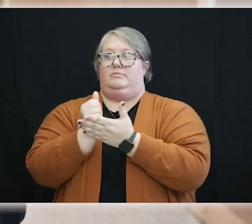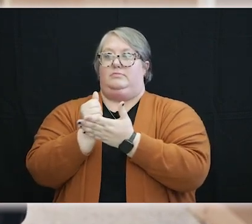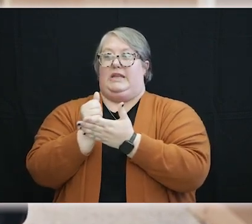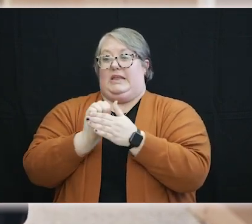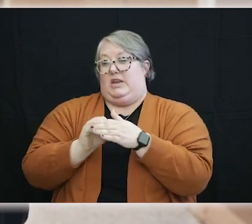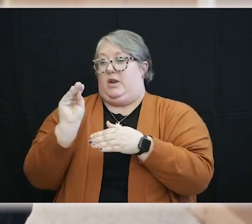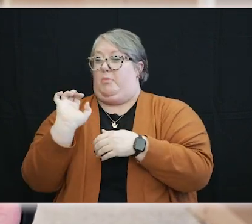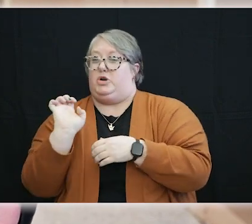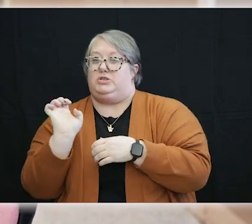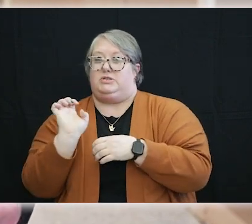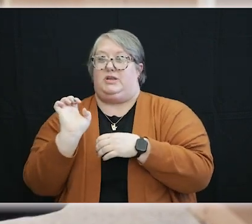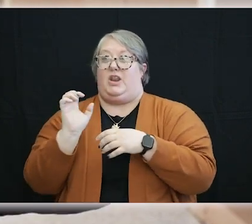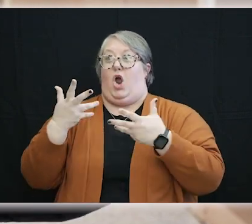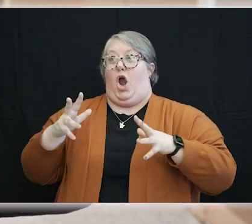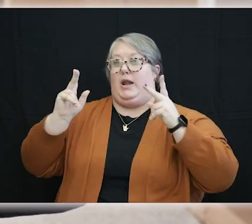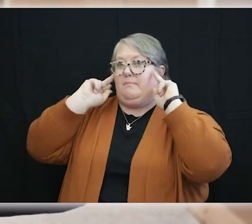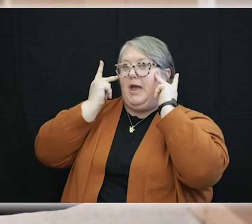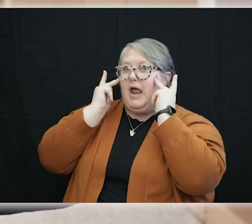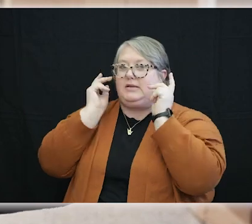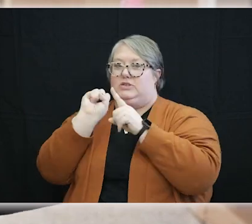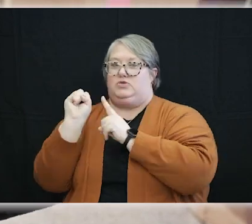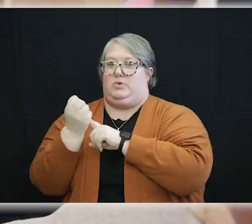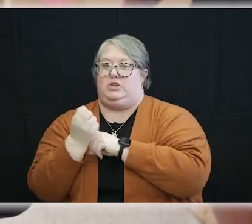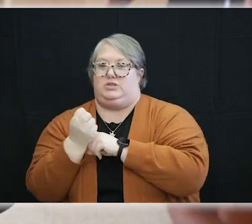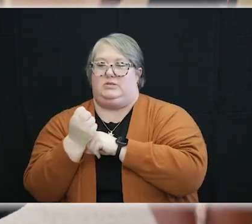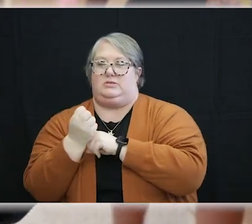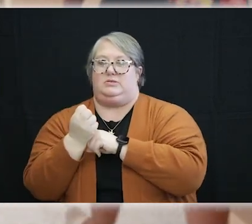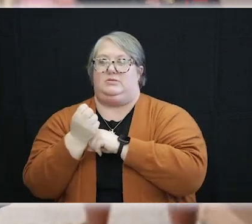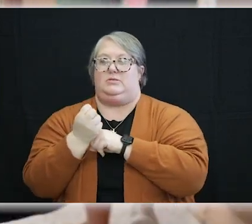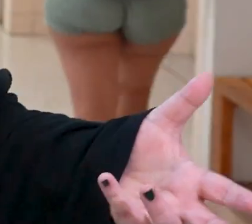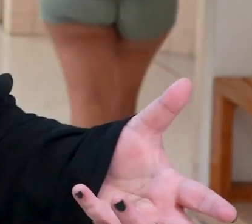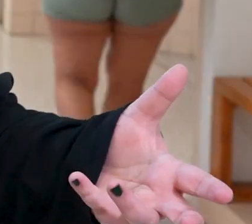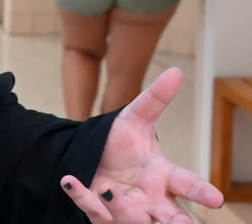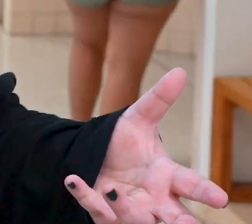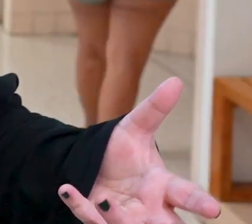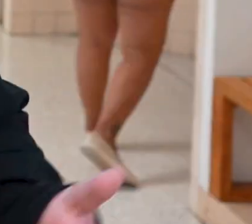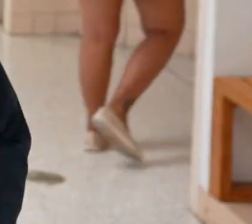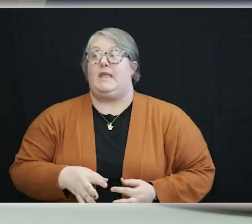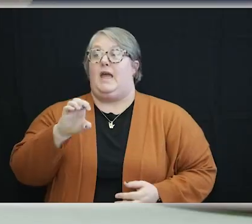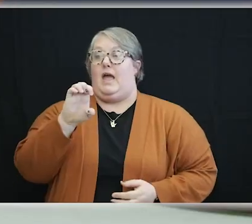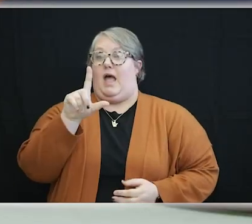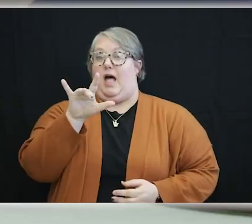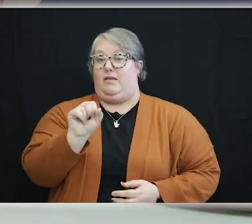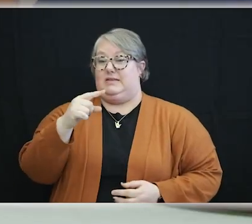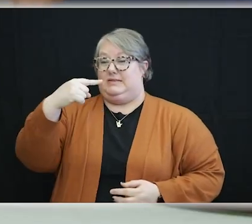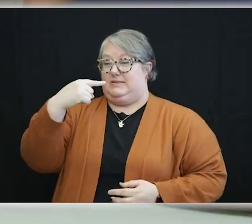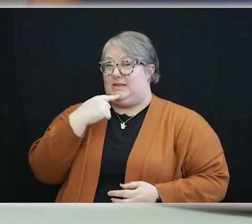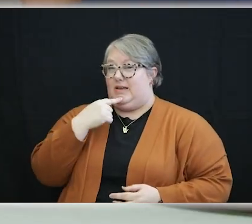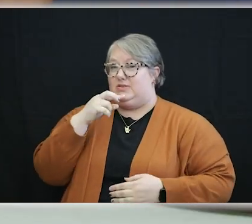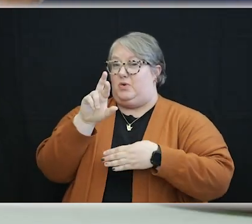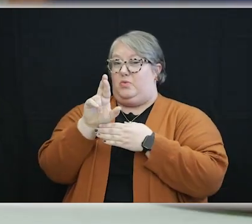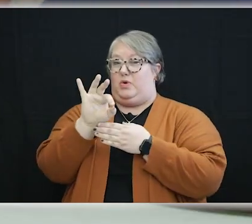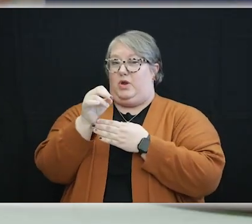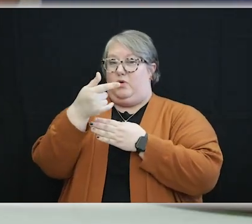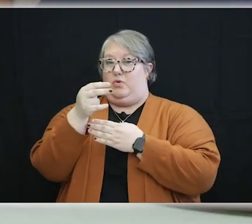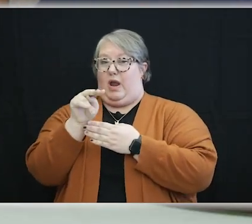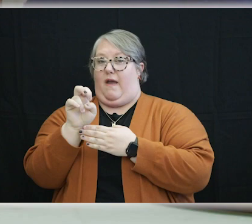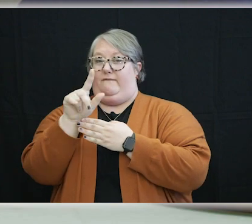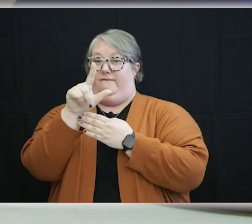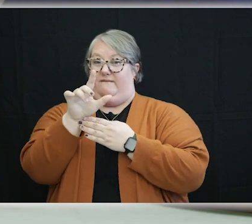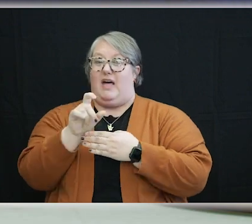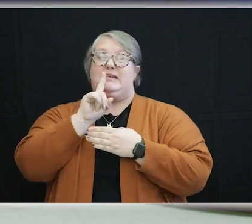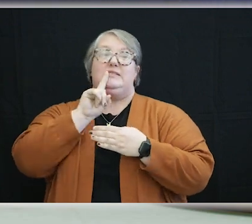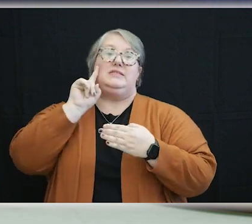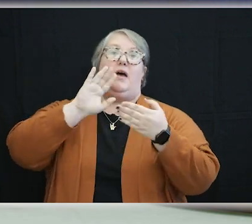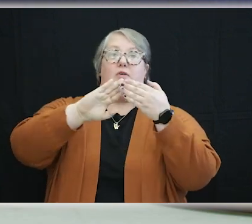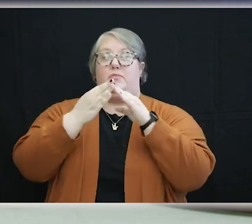they can use to help in emergency and already panicked situations. Ellis says the Rio Grande Valley deaf community